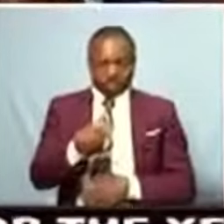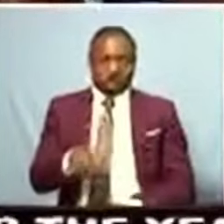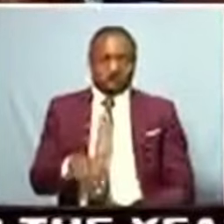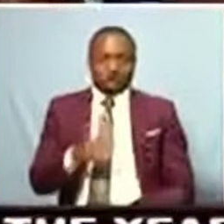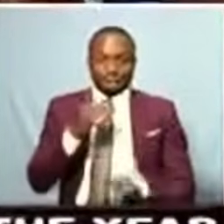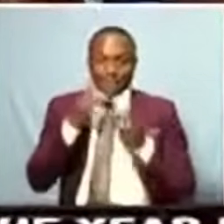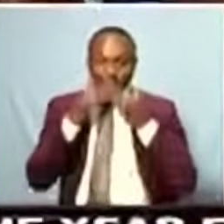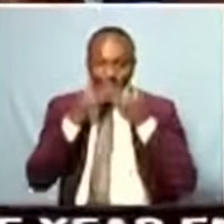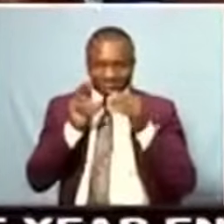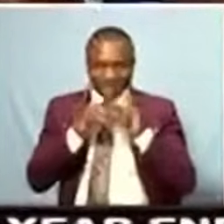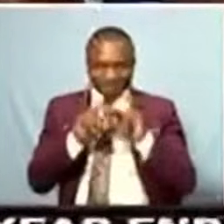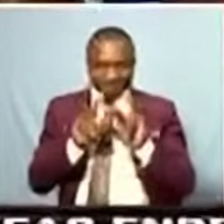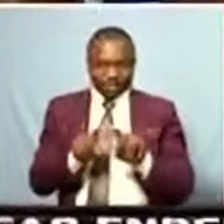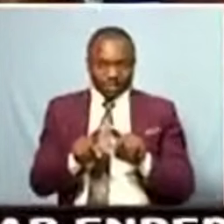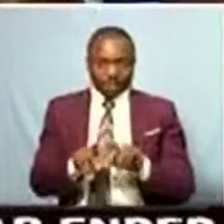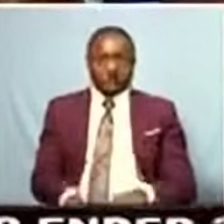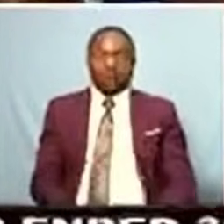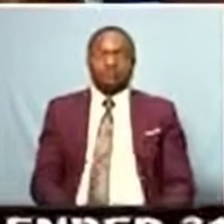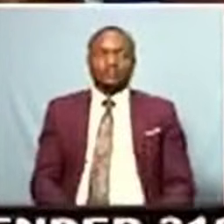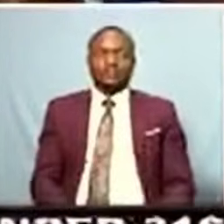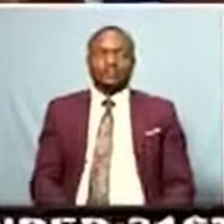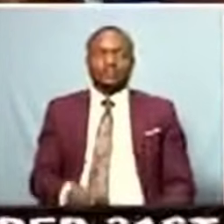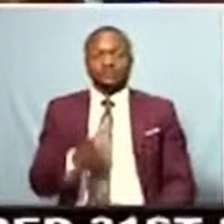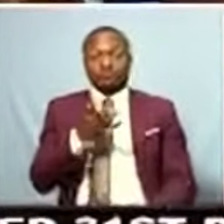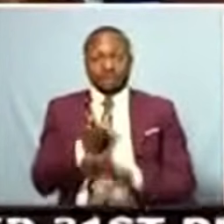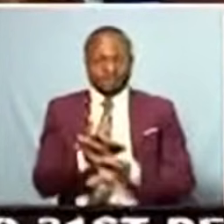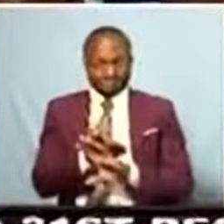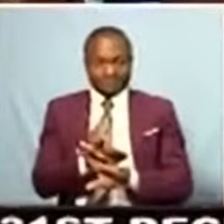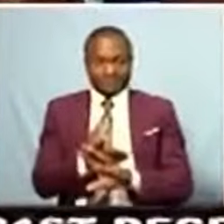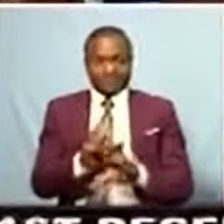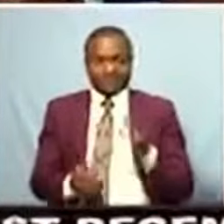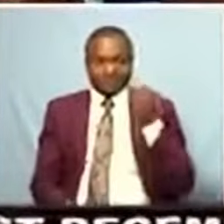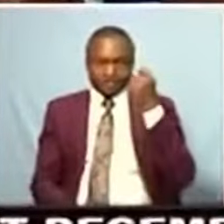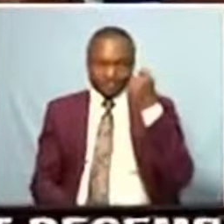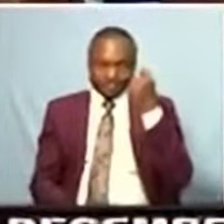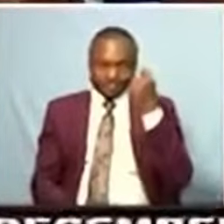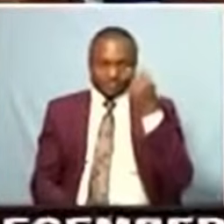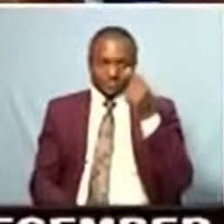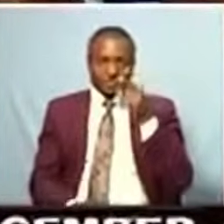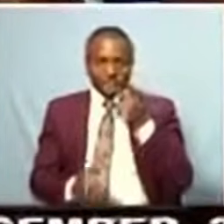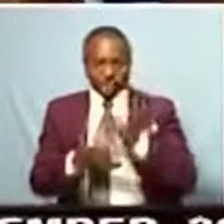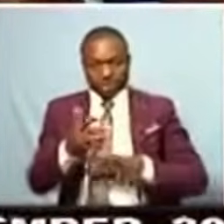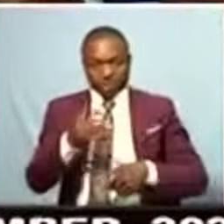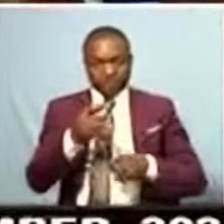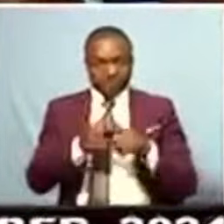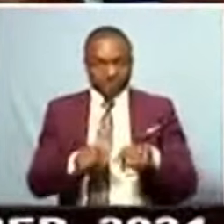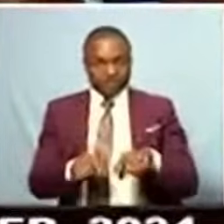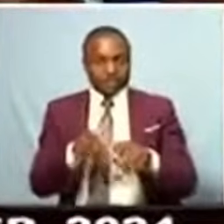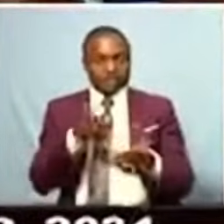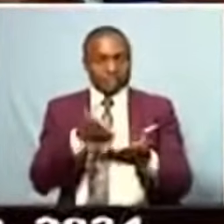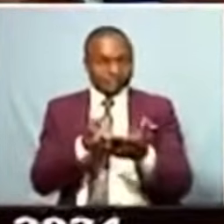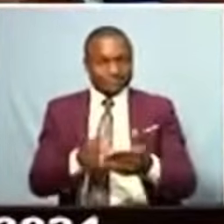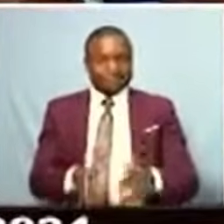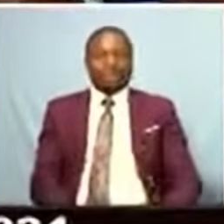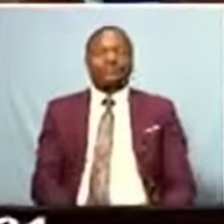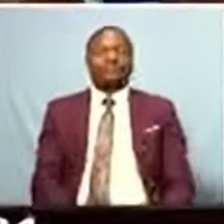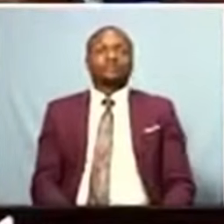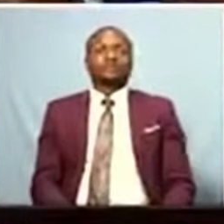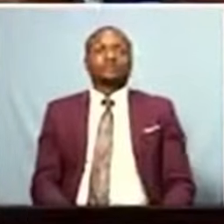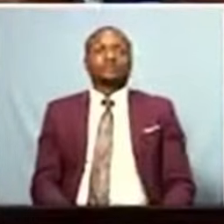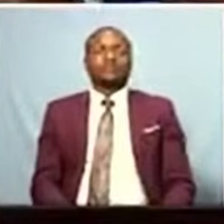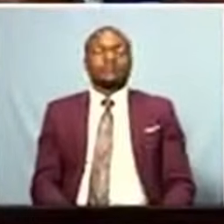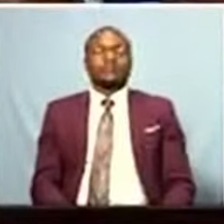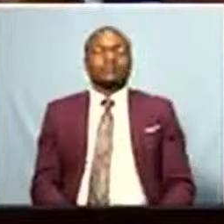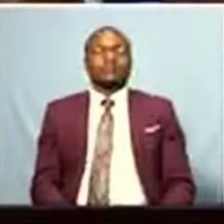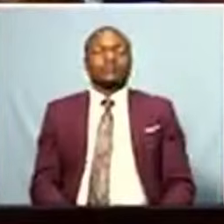Thank you, Chair. It's a bit difficult to understand what was going on here. I hope contracts